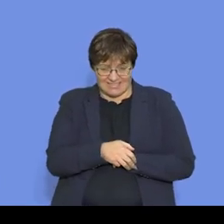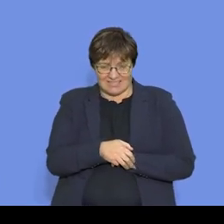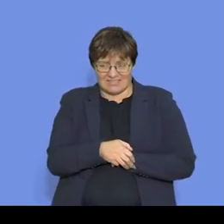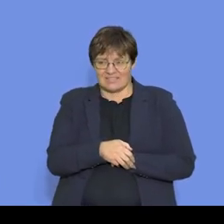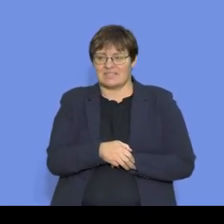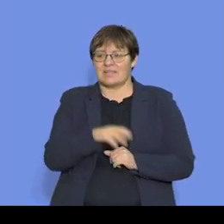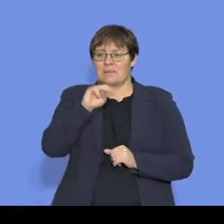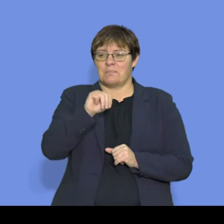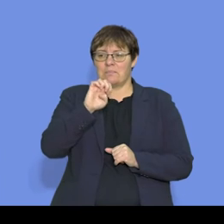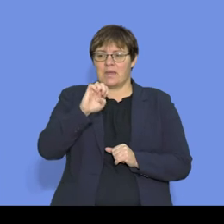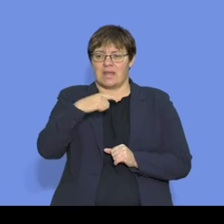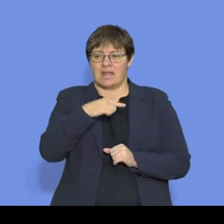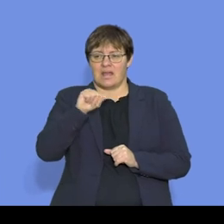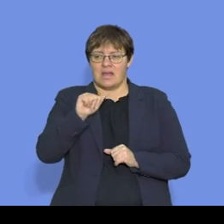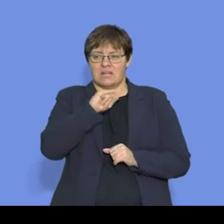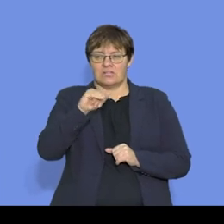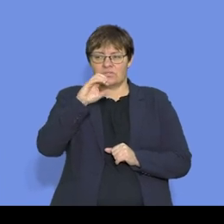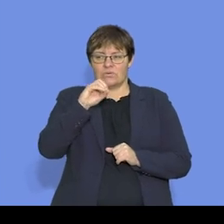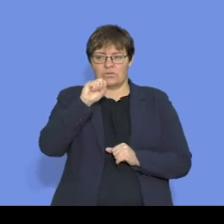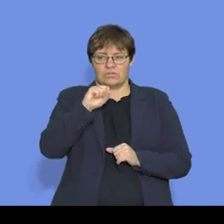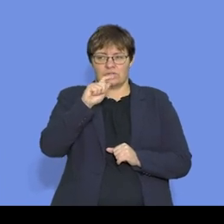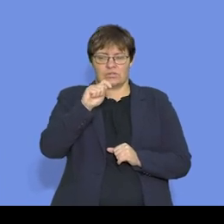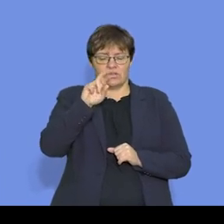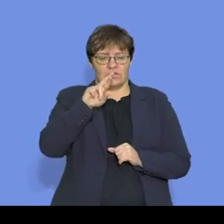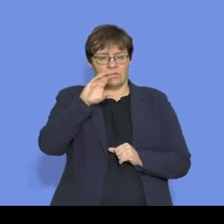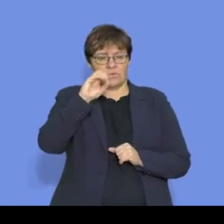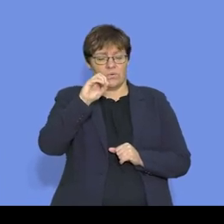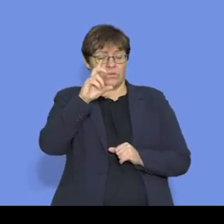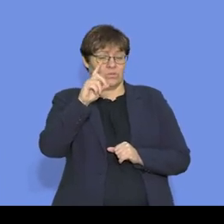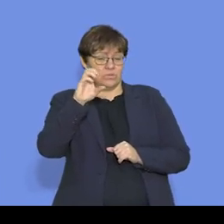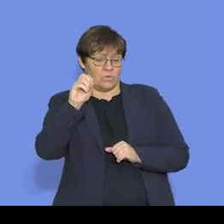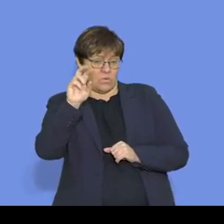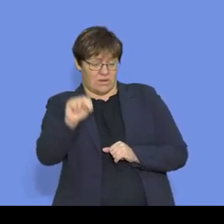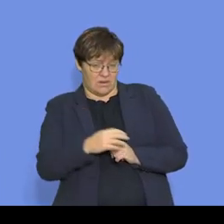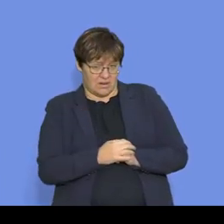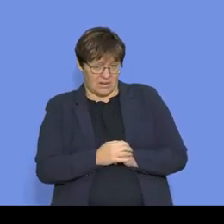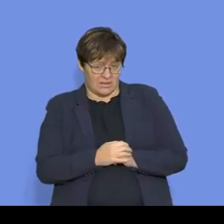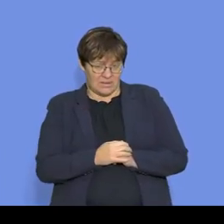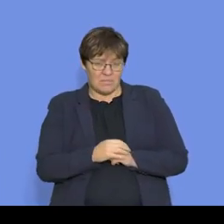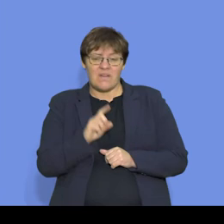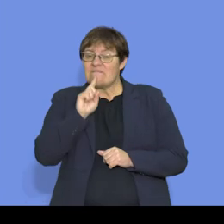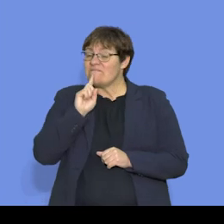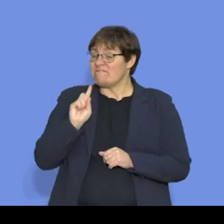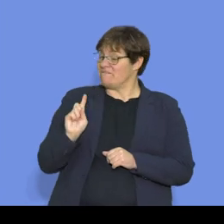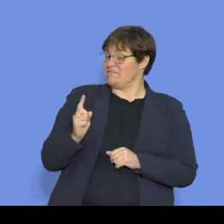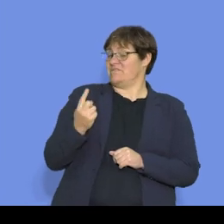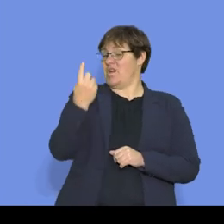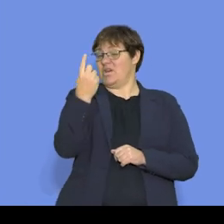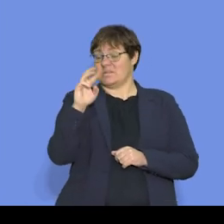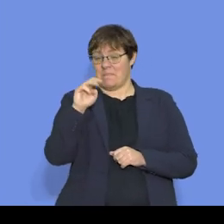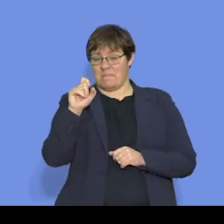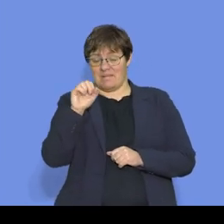It's called Megazostridon. And this is one of the first